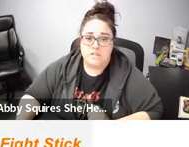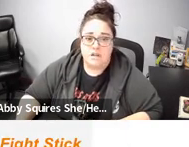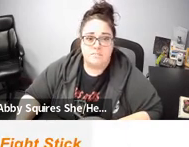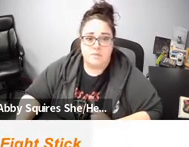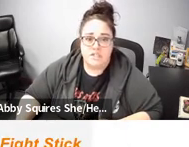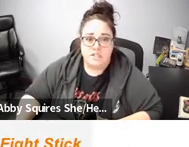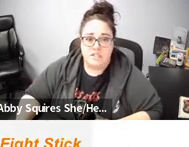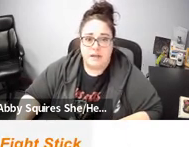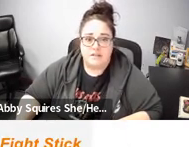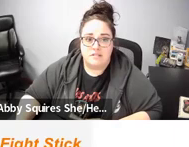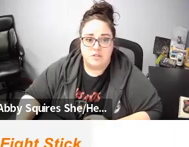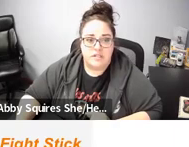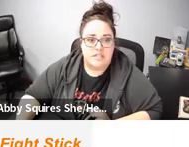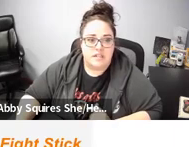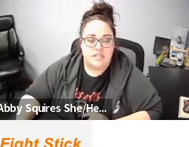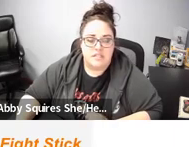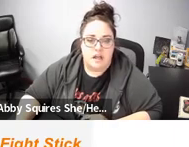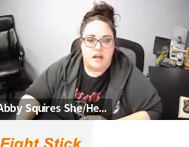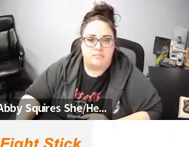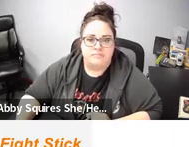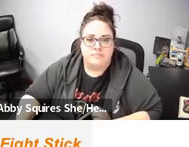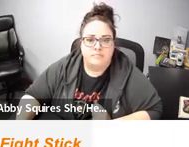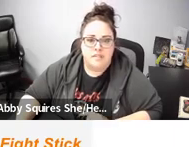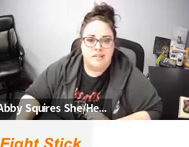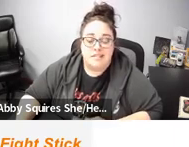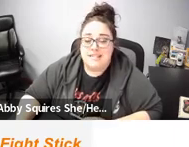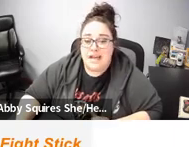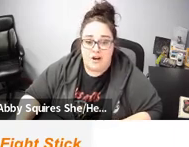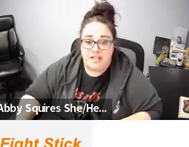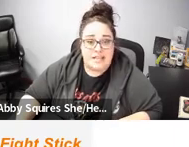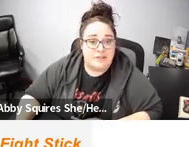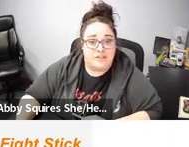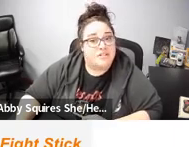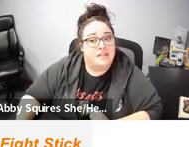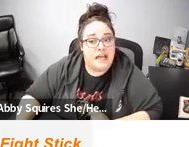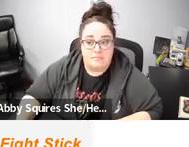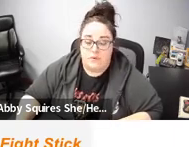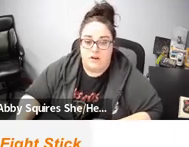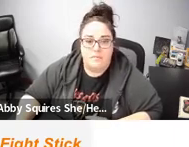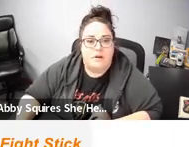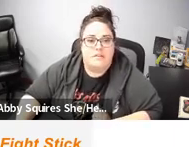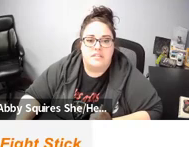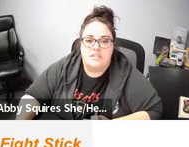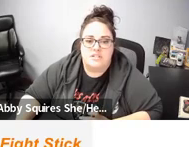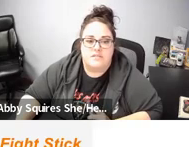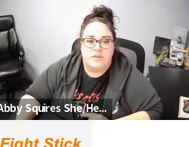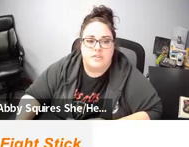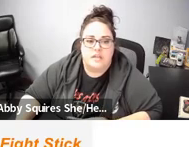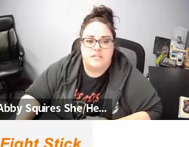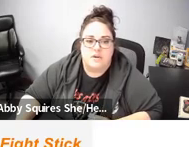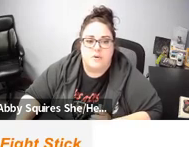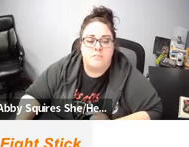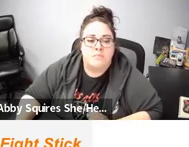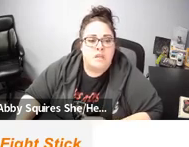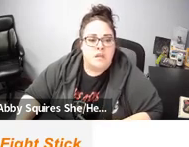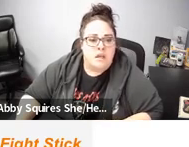So some switches, pedals, and joysticks. This is not all that's out there. There's a lot more, but this is just a few things.